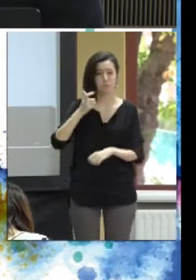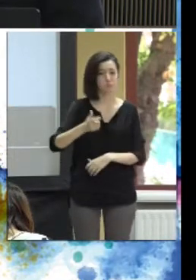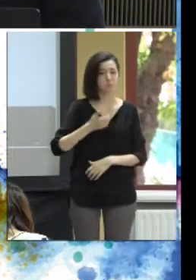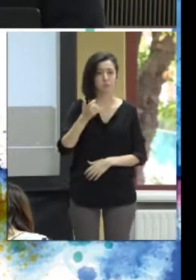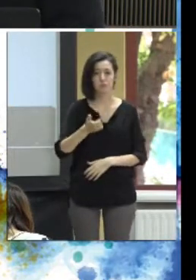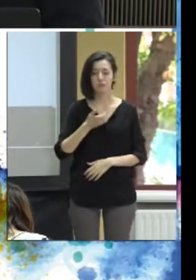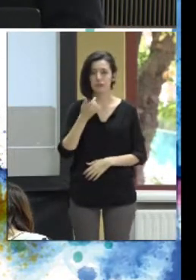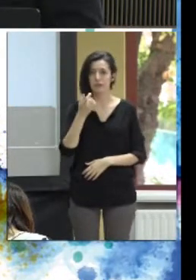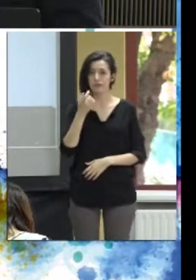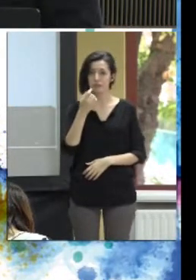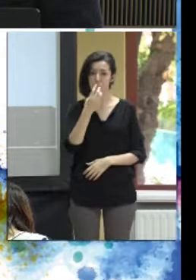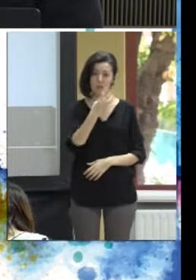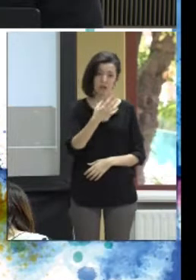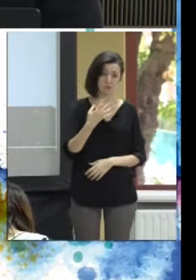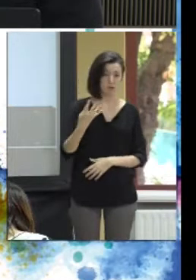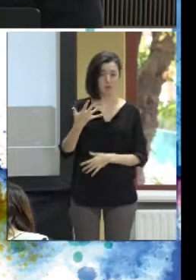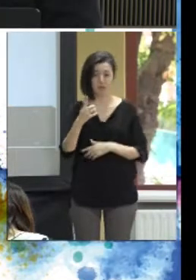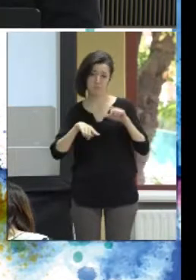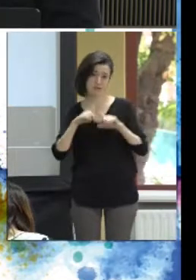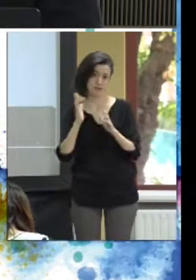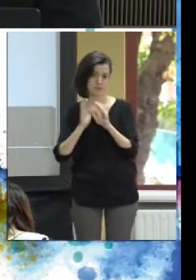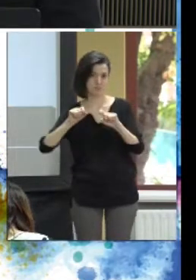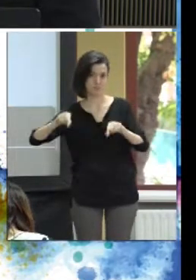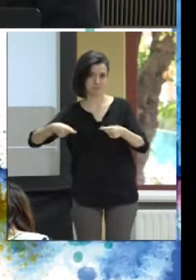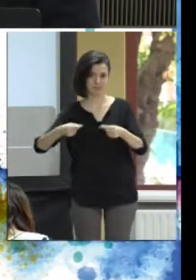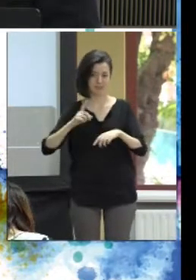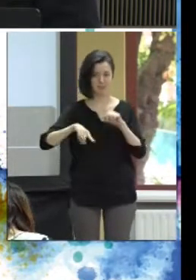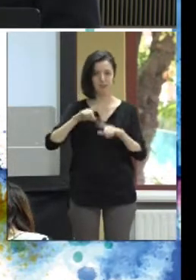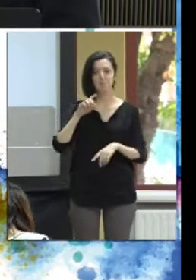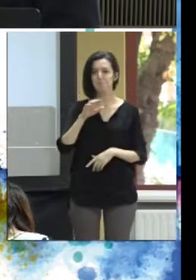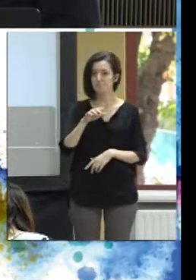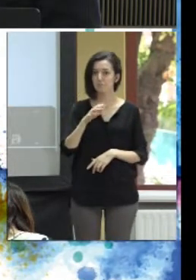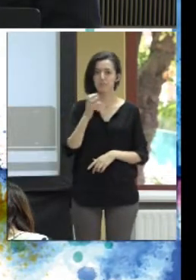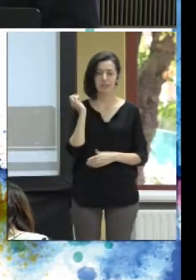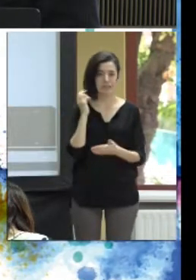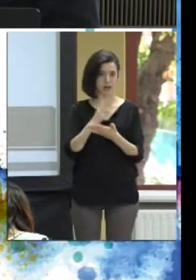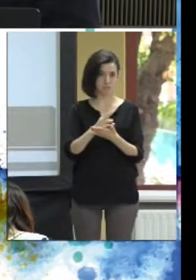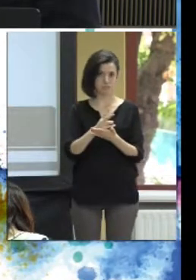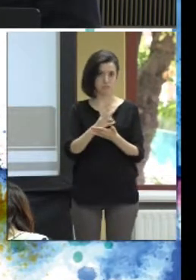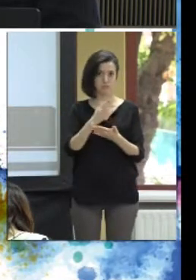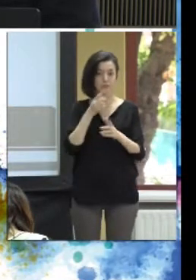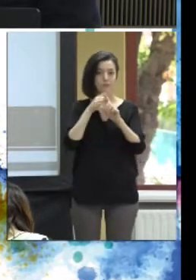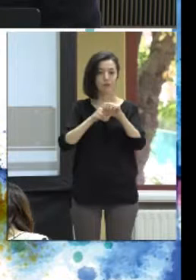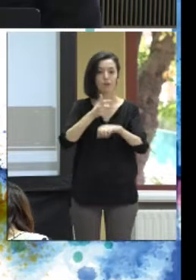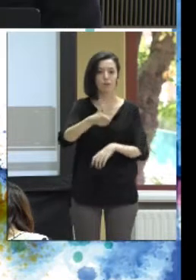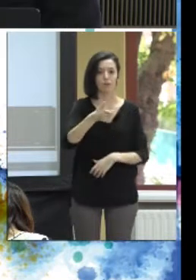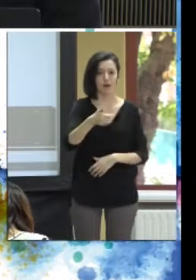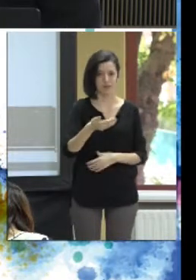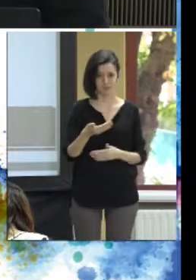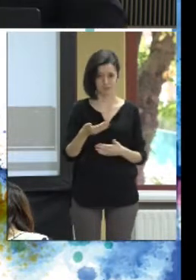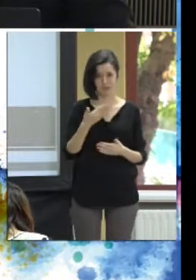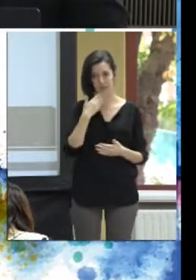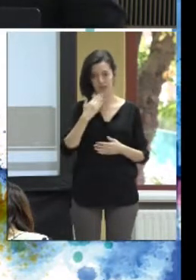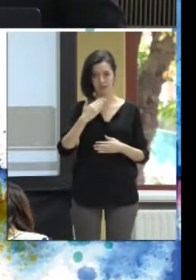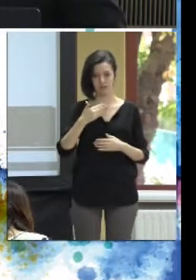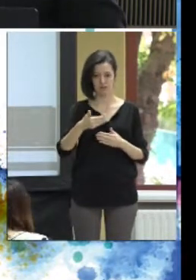for at least 3-4 years. That's the extent of our project, depending on the agreement. But our philosophy